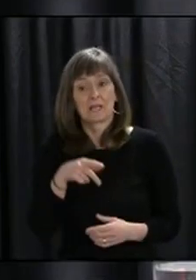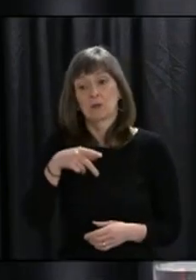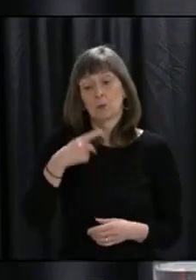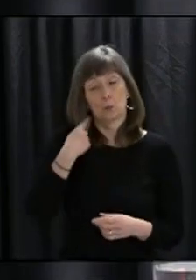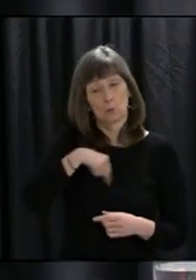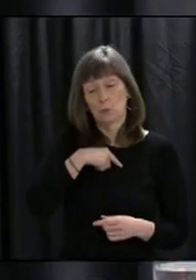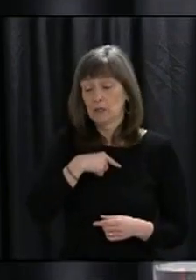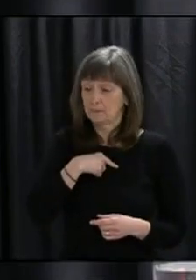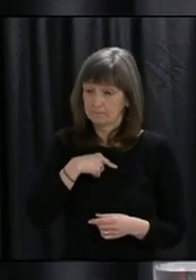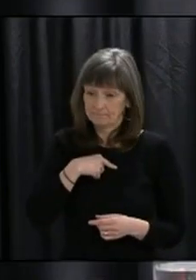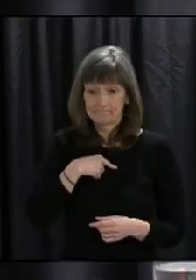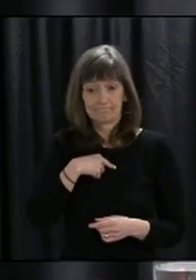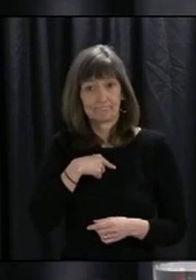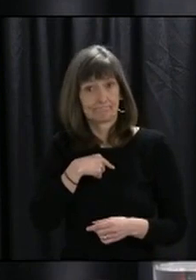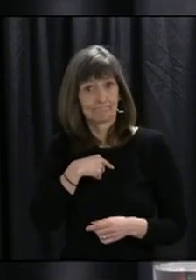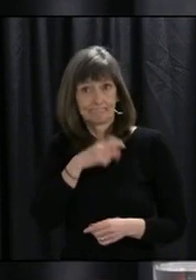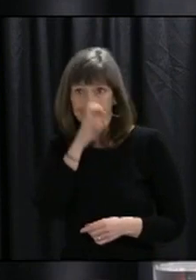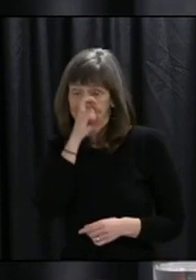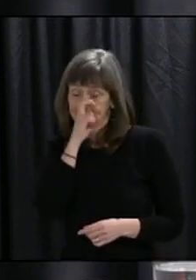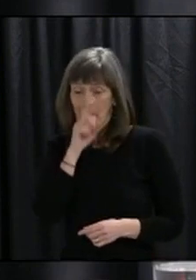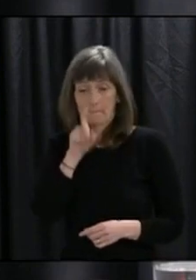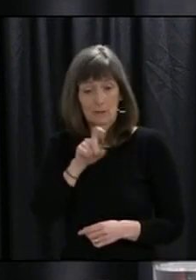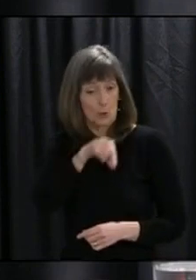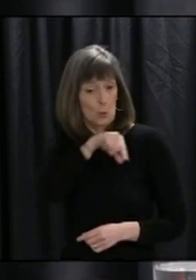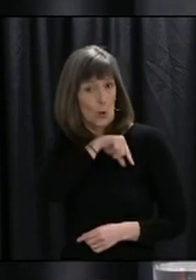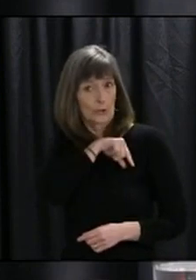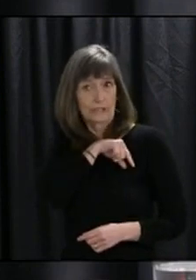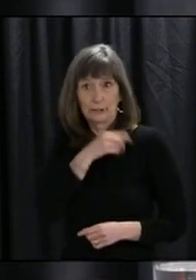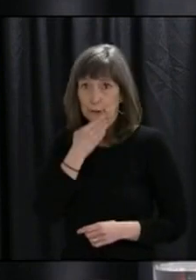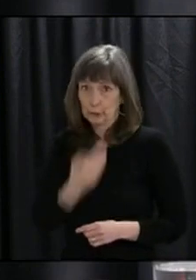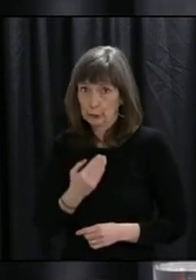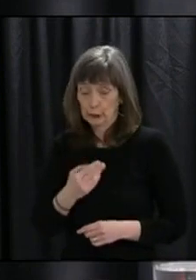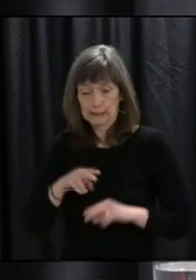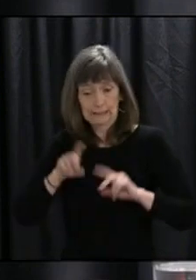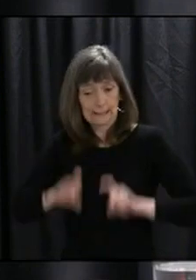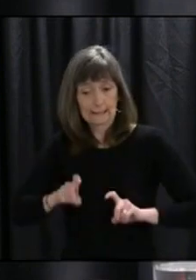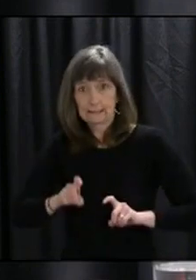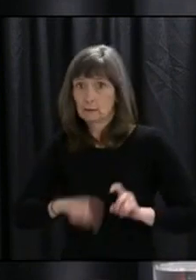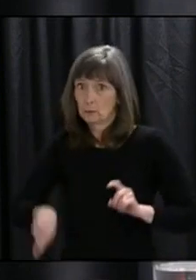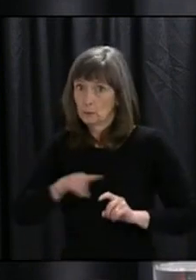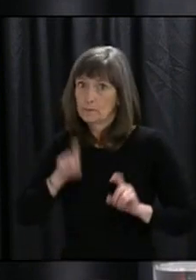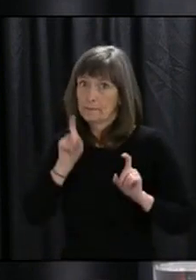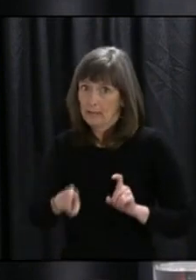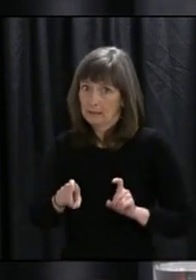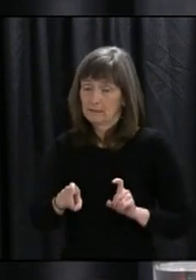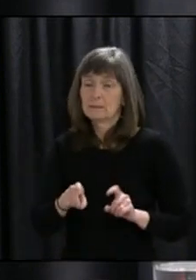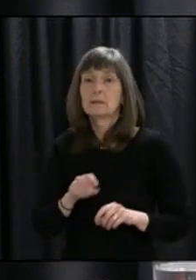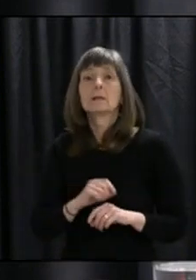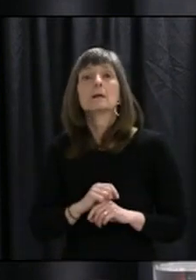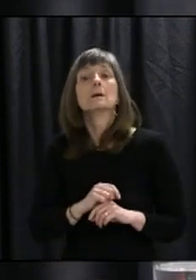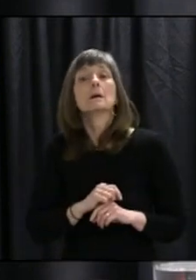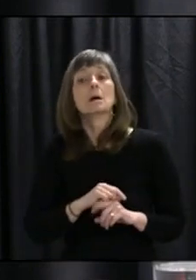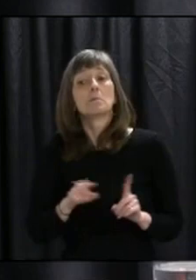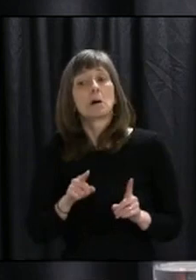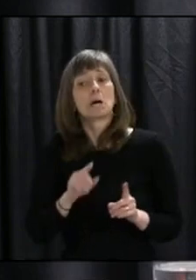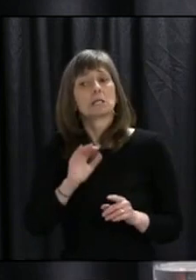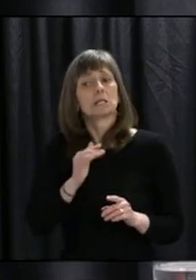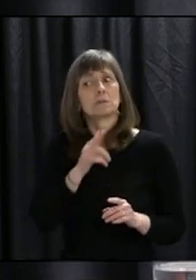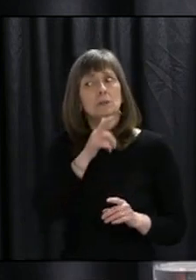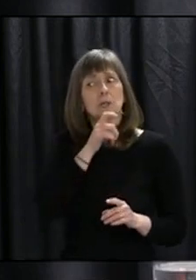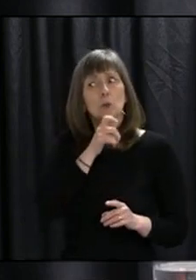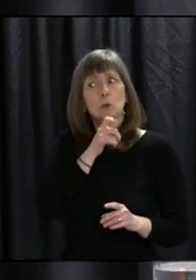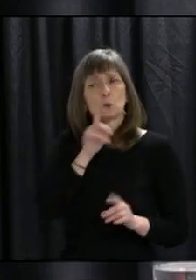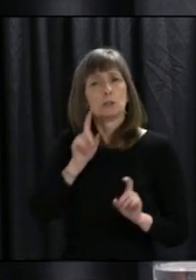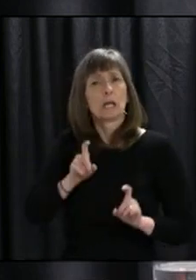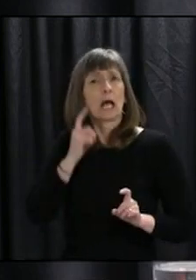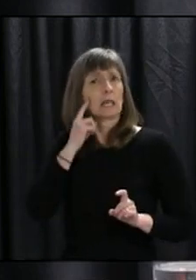to be up to code, up to standard. I couldn't give you the exact details, but my understanding is that the university were involved in